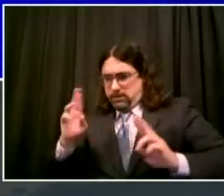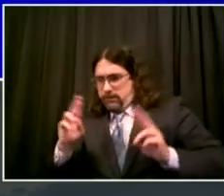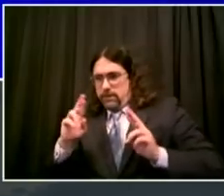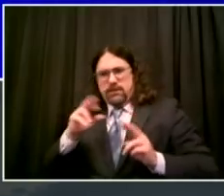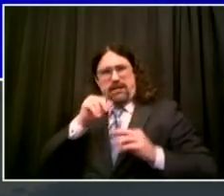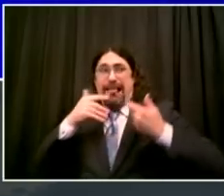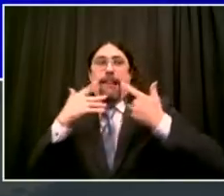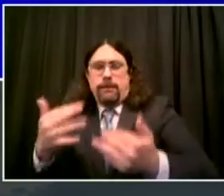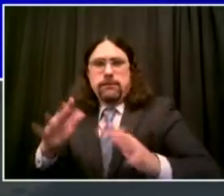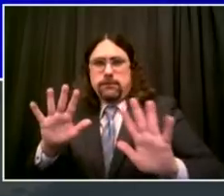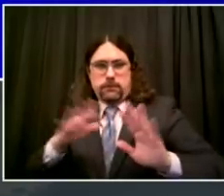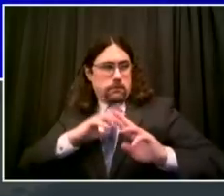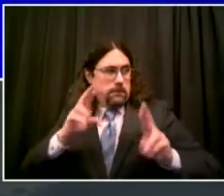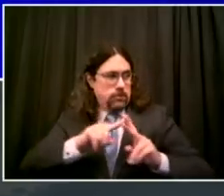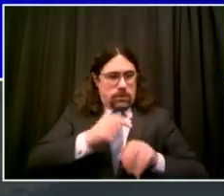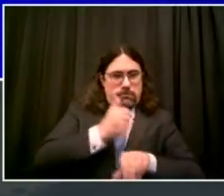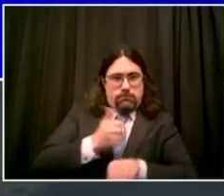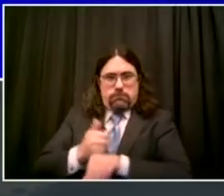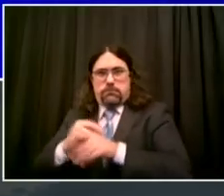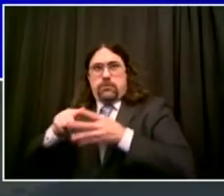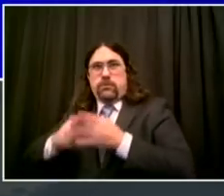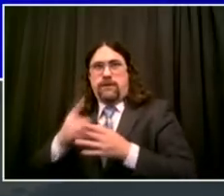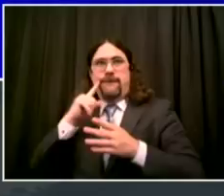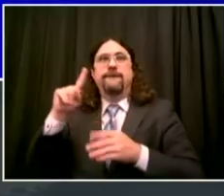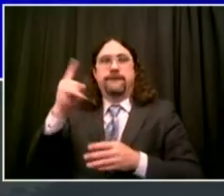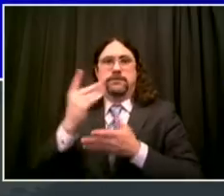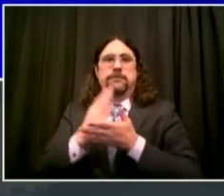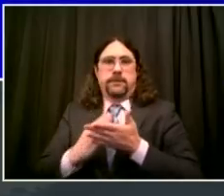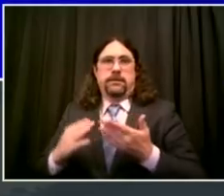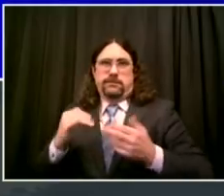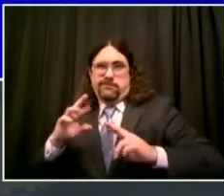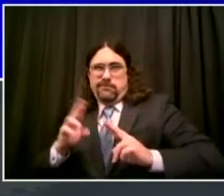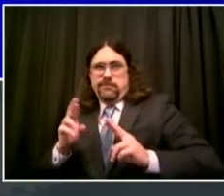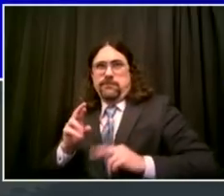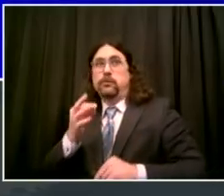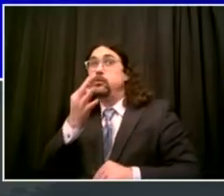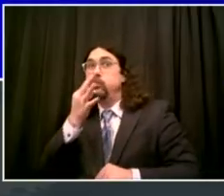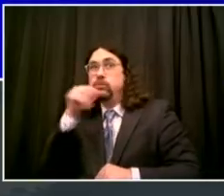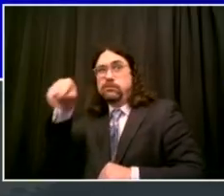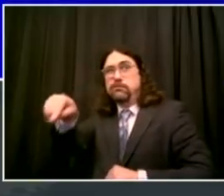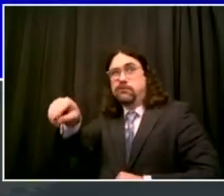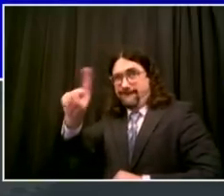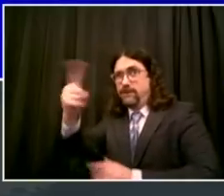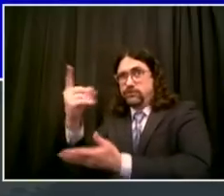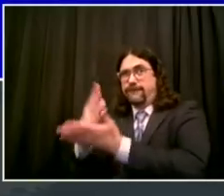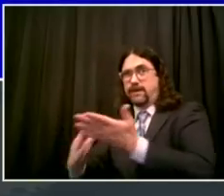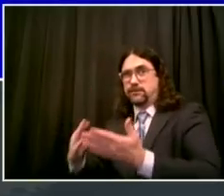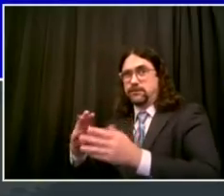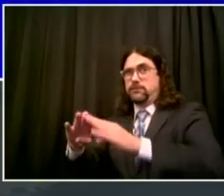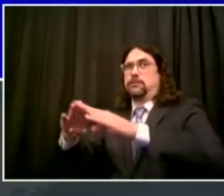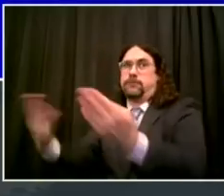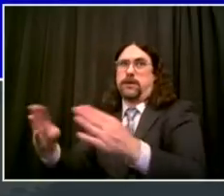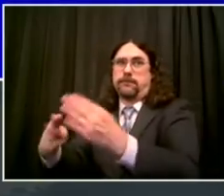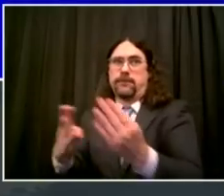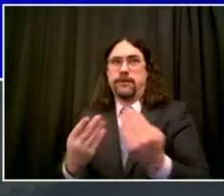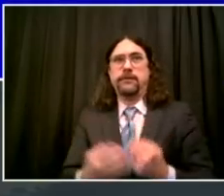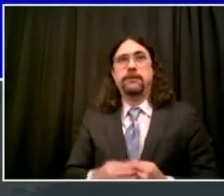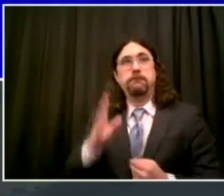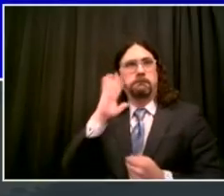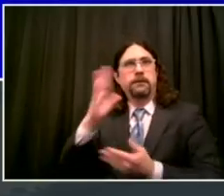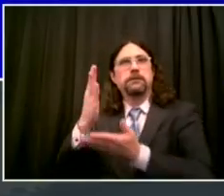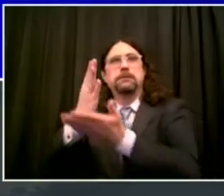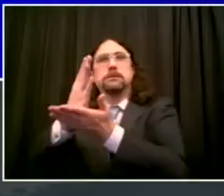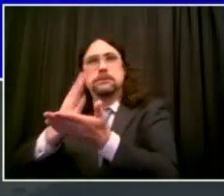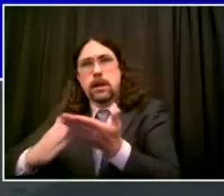construction, wholesale, retail, with certain restrictions like curbside pickup. We need to make sure